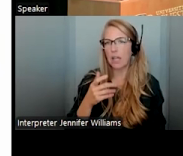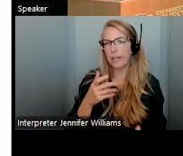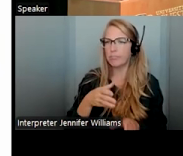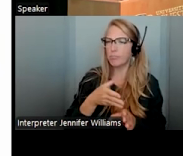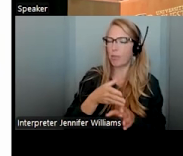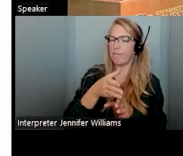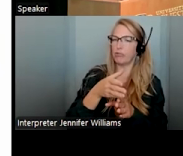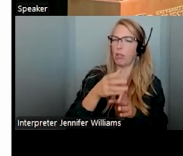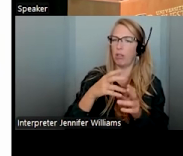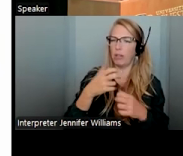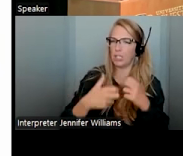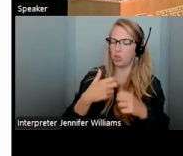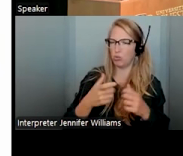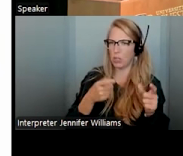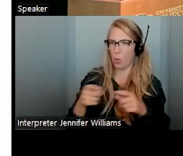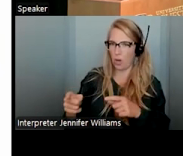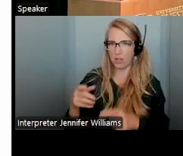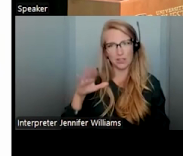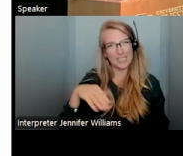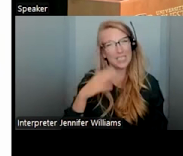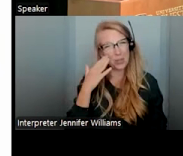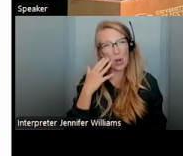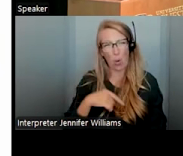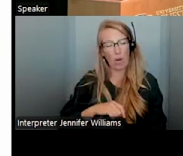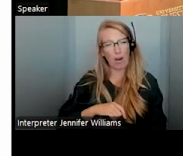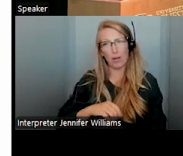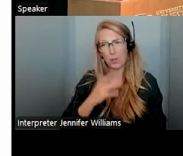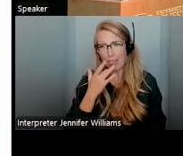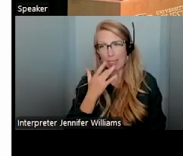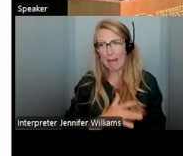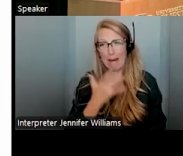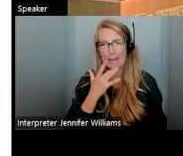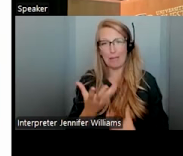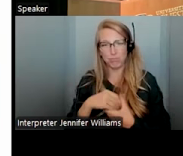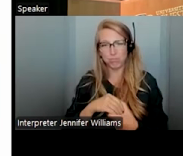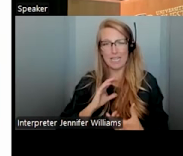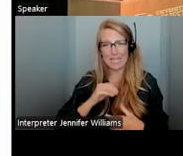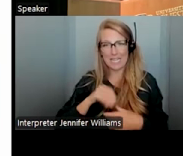cetera. You know, we are very lucky to have this program in our medical center.